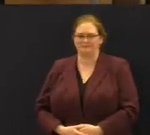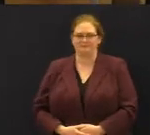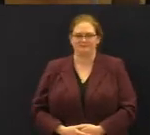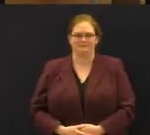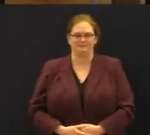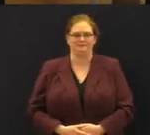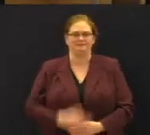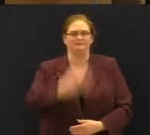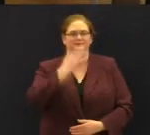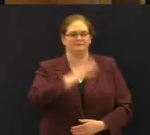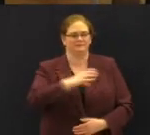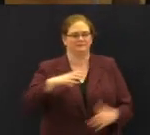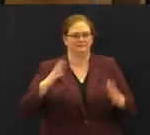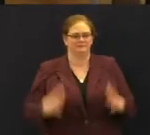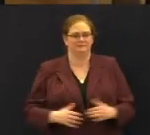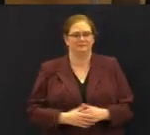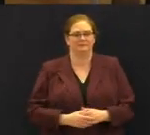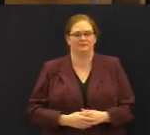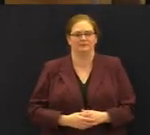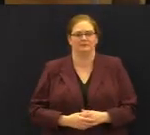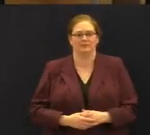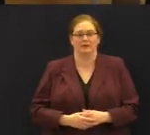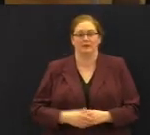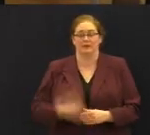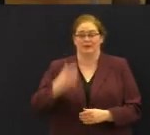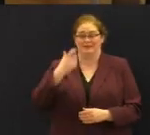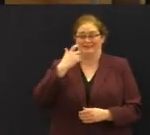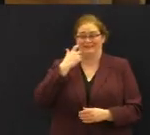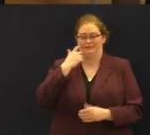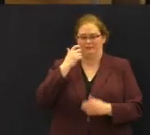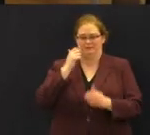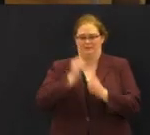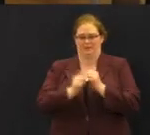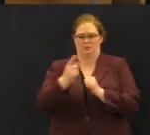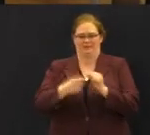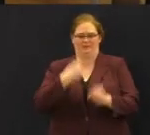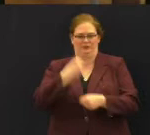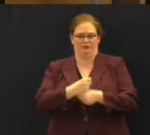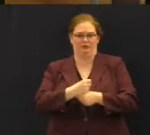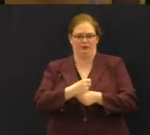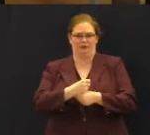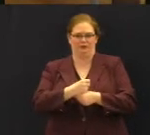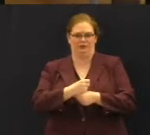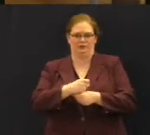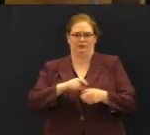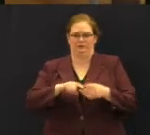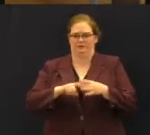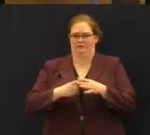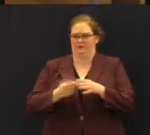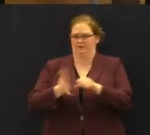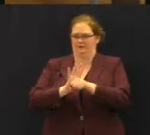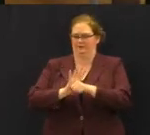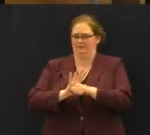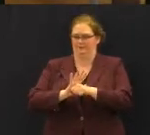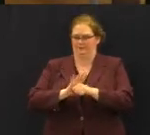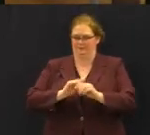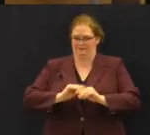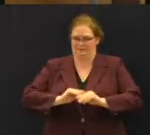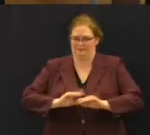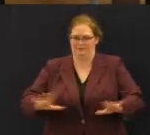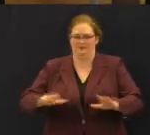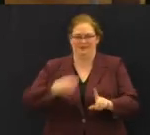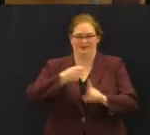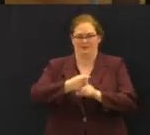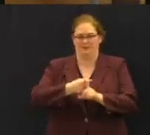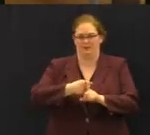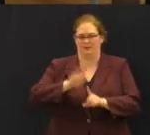Thanks, commissioners. As we recently passed the one-year mark of the start of the coronavirus pandemic, the impact on Bucks County renters